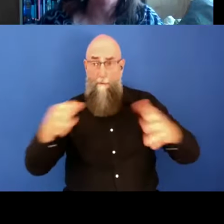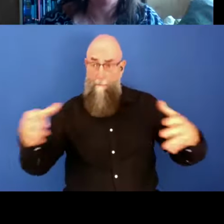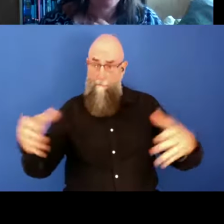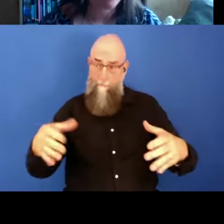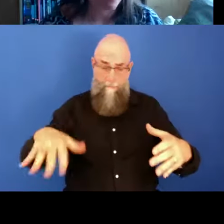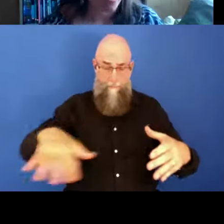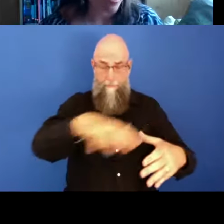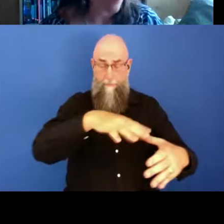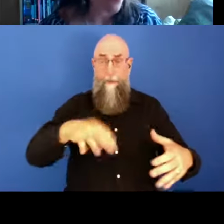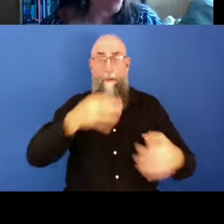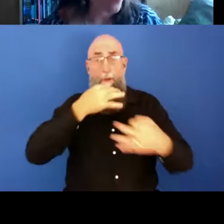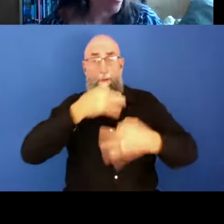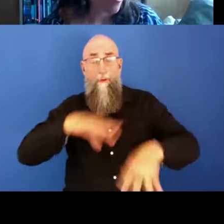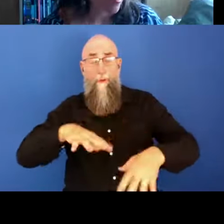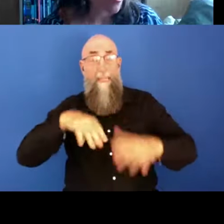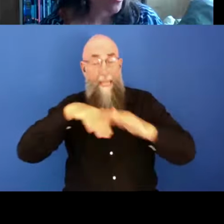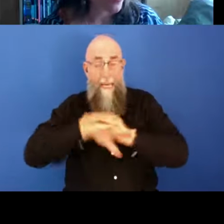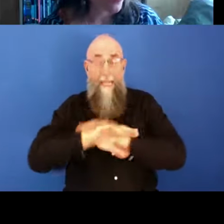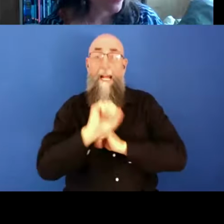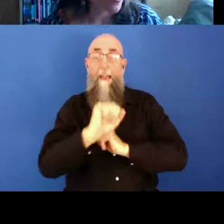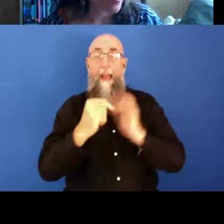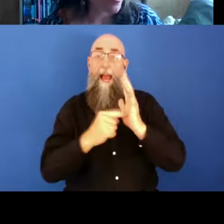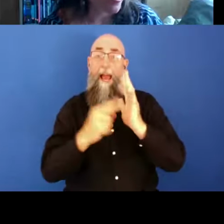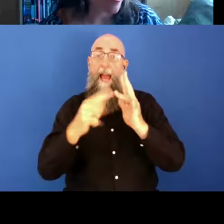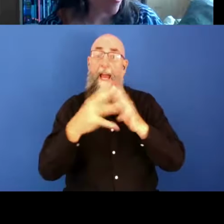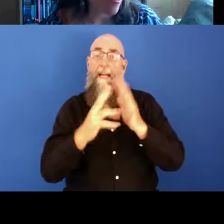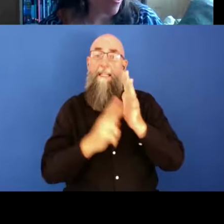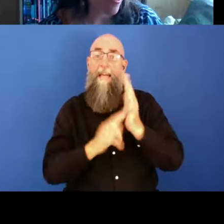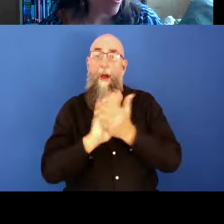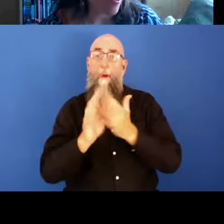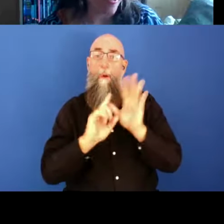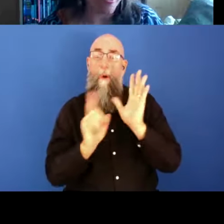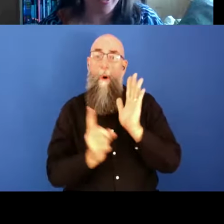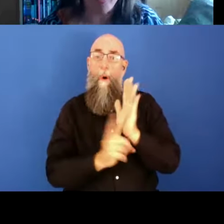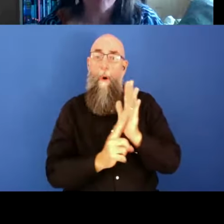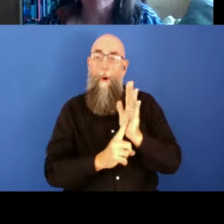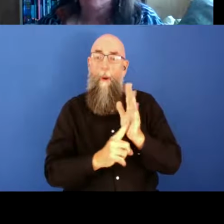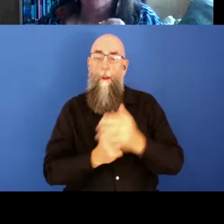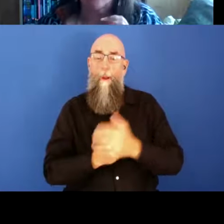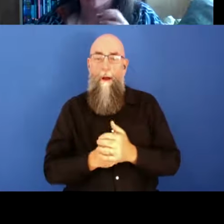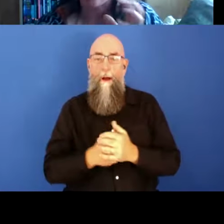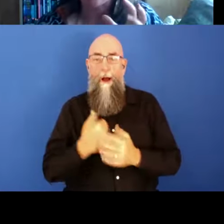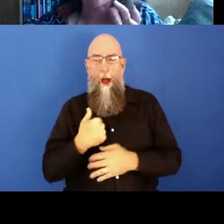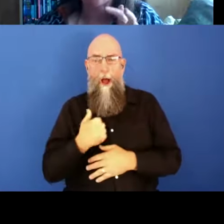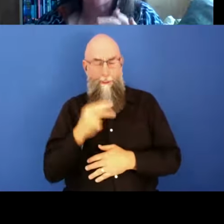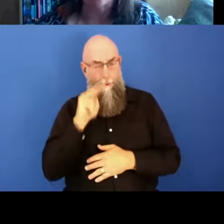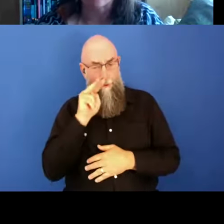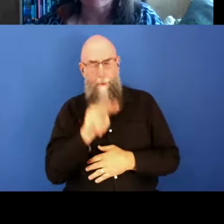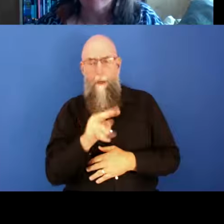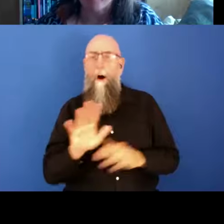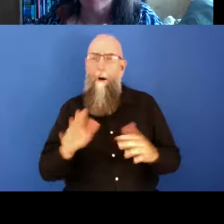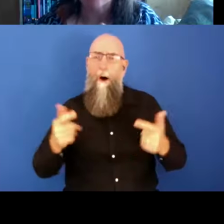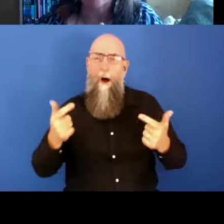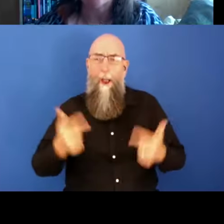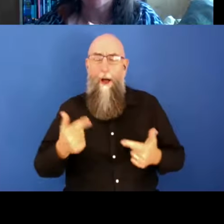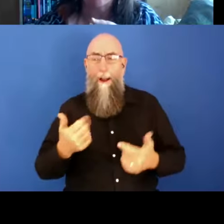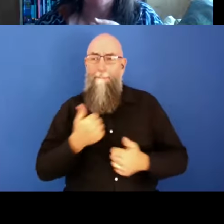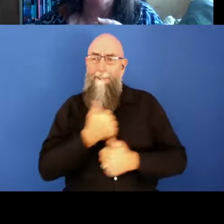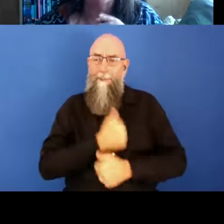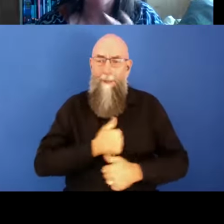town hall um i got to see a lot just a lot of joking around